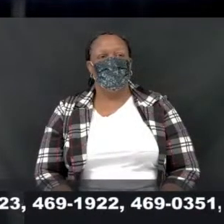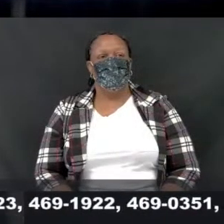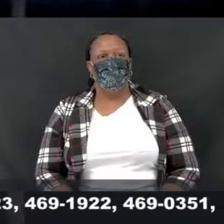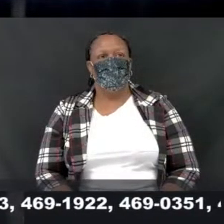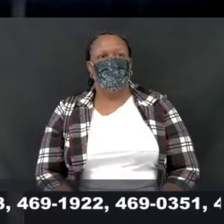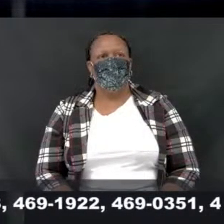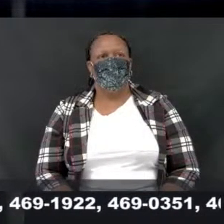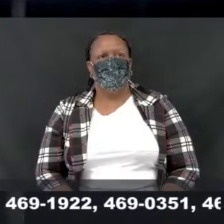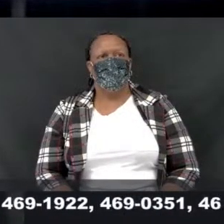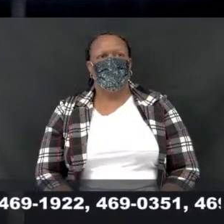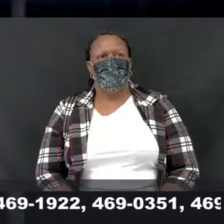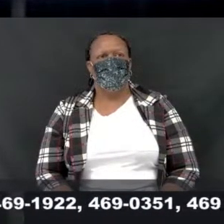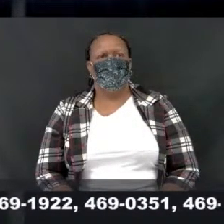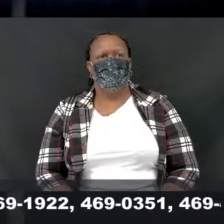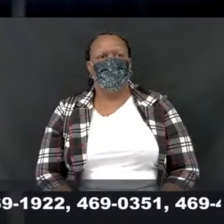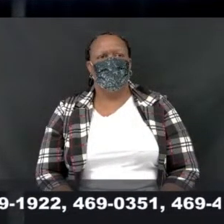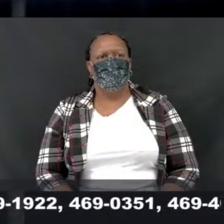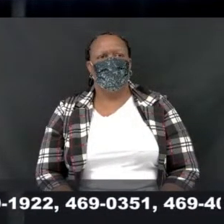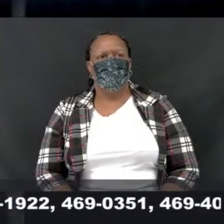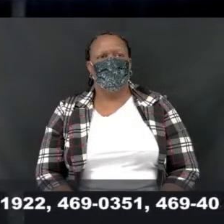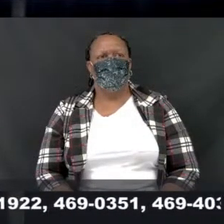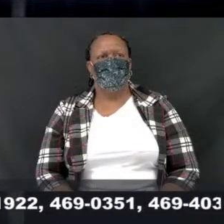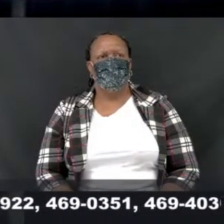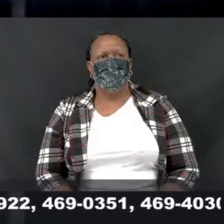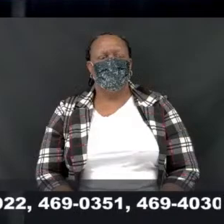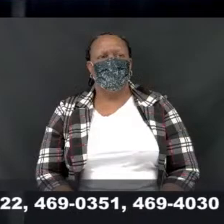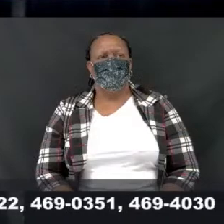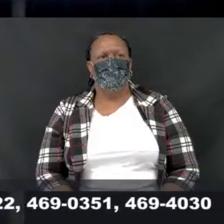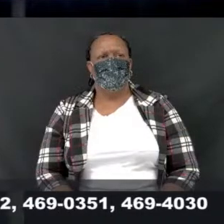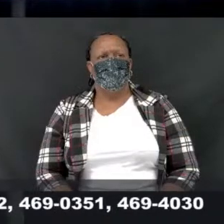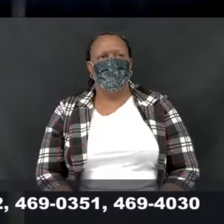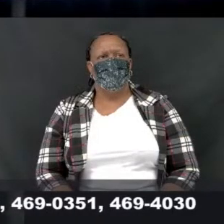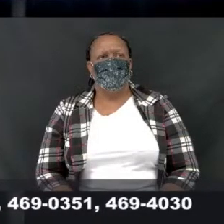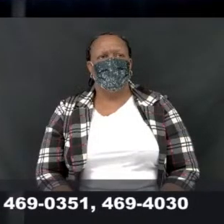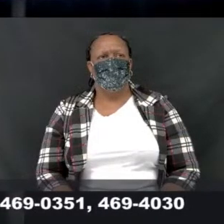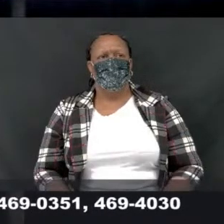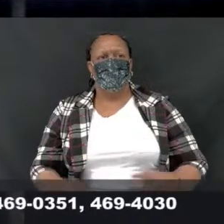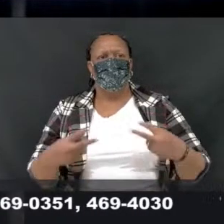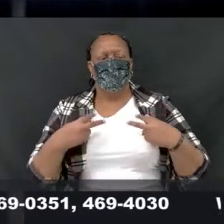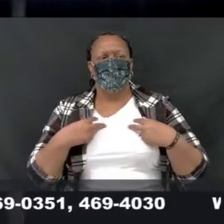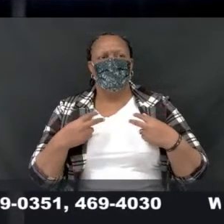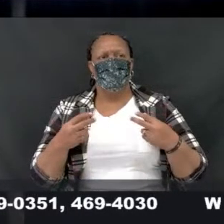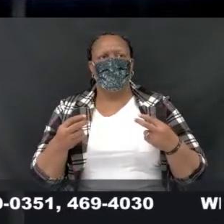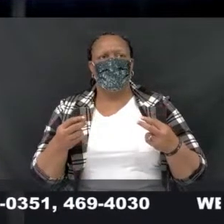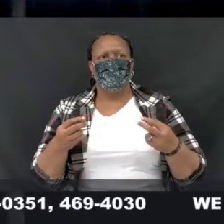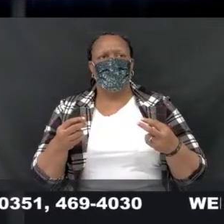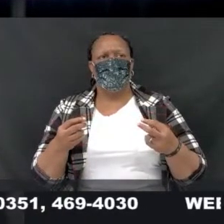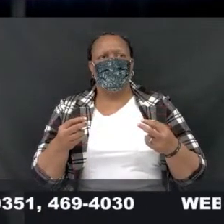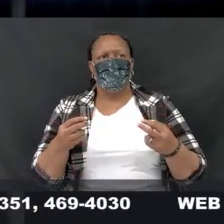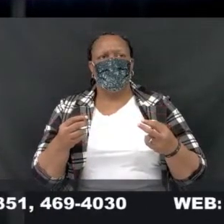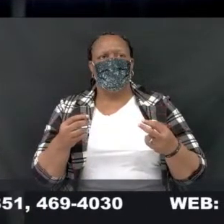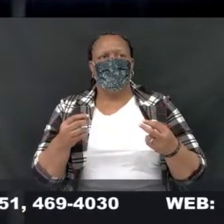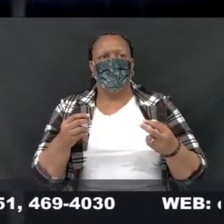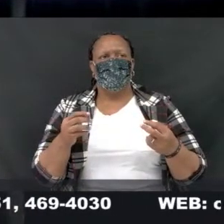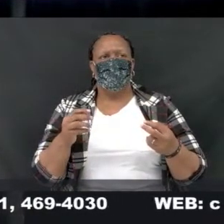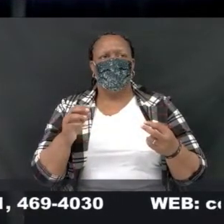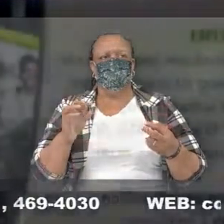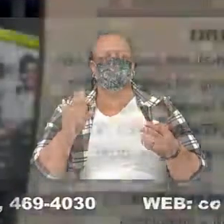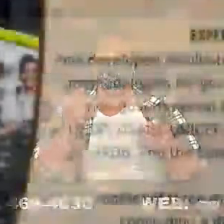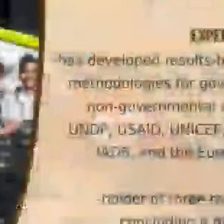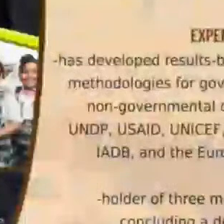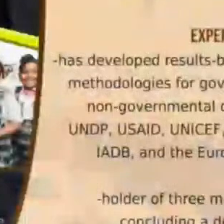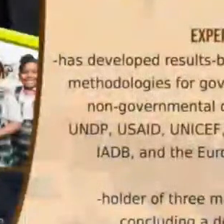Please do your best to be there on Friday, 4th March at the